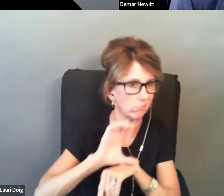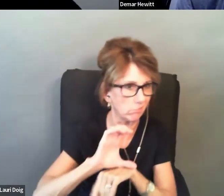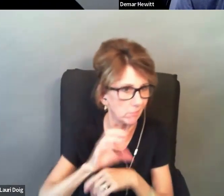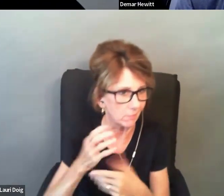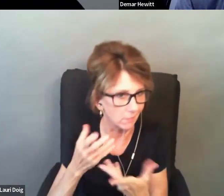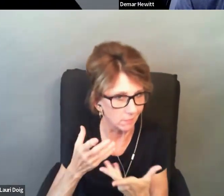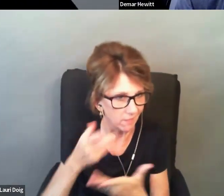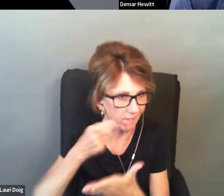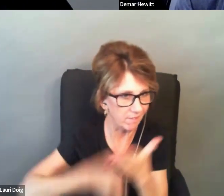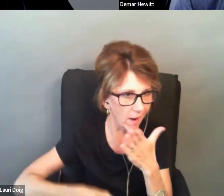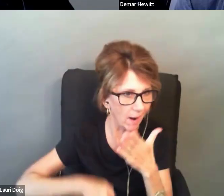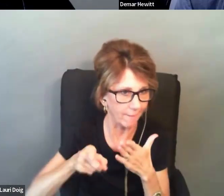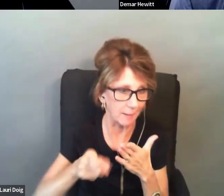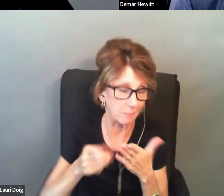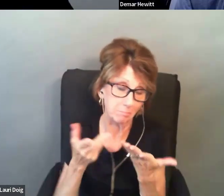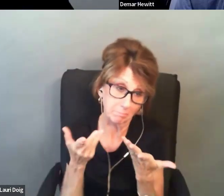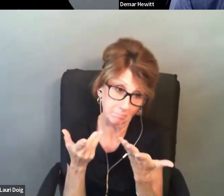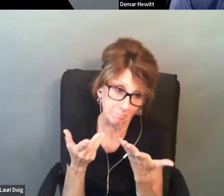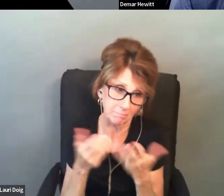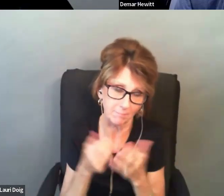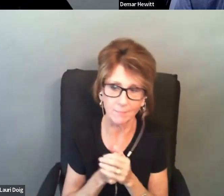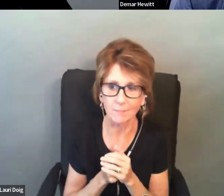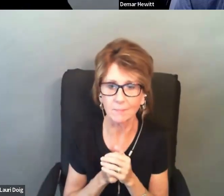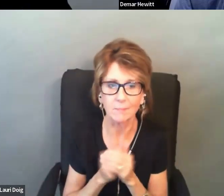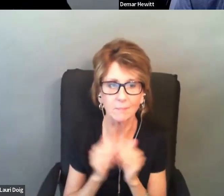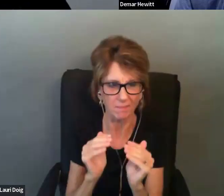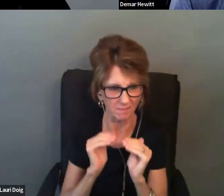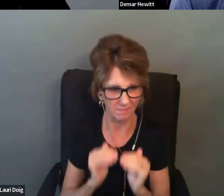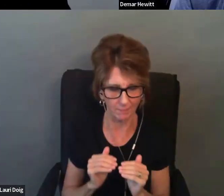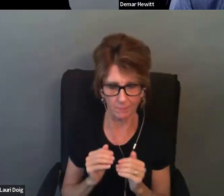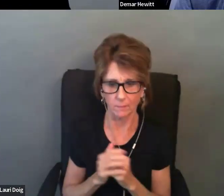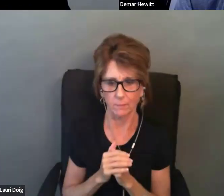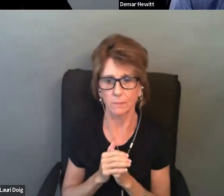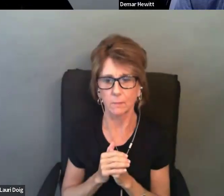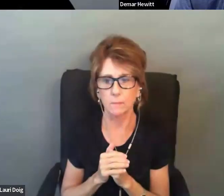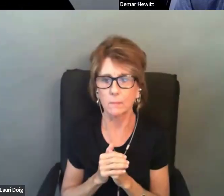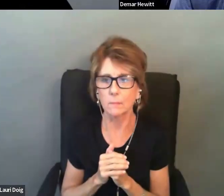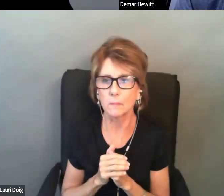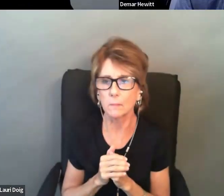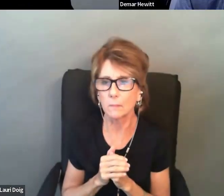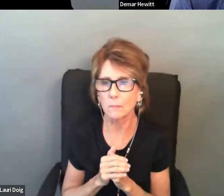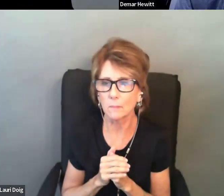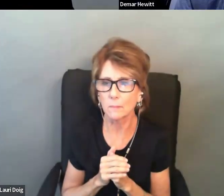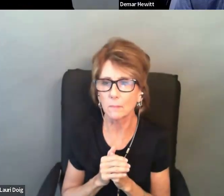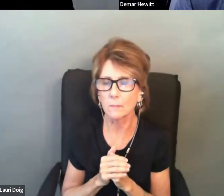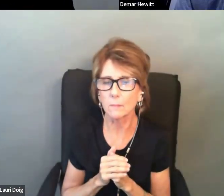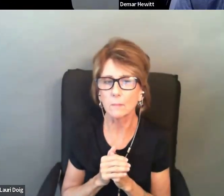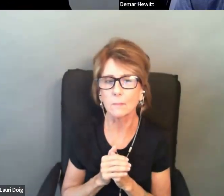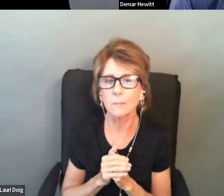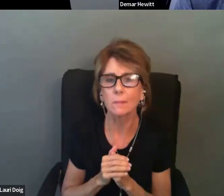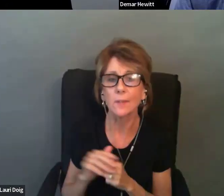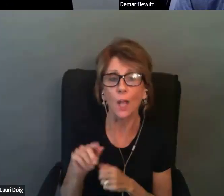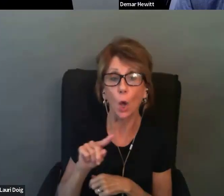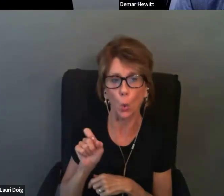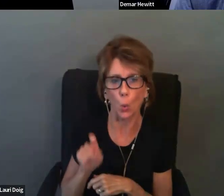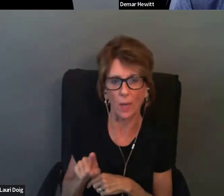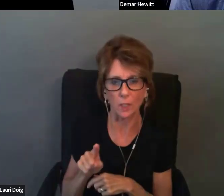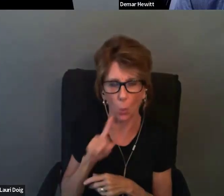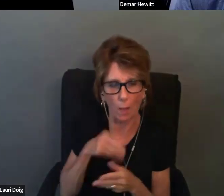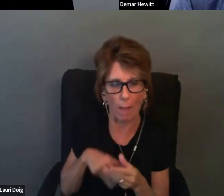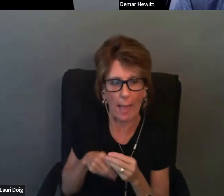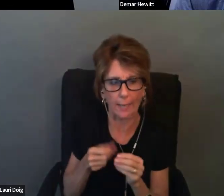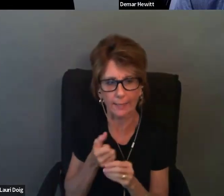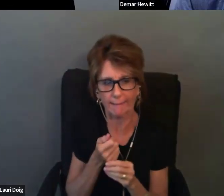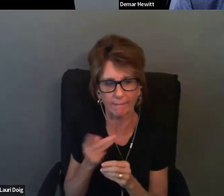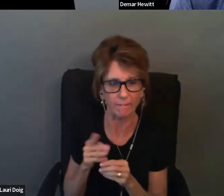question has a few details that I'm going to share, which can help maybe understand it better. So